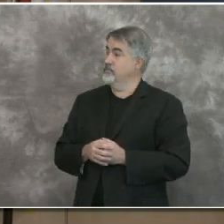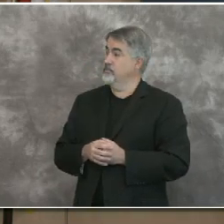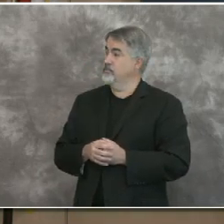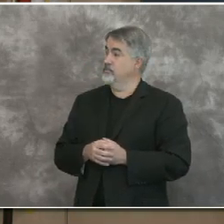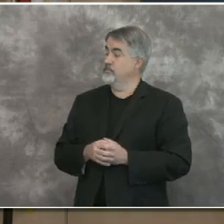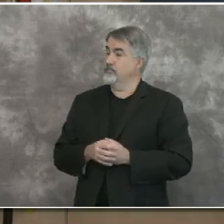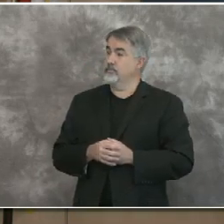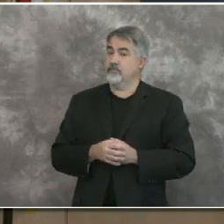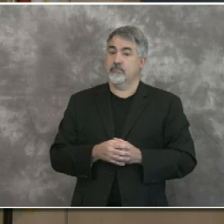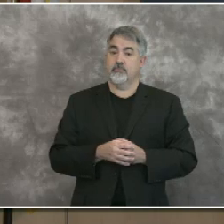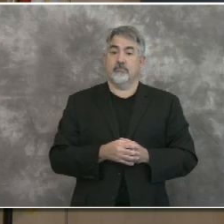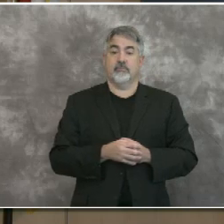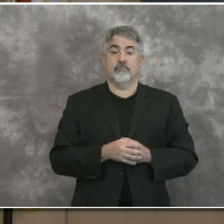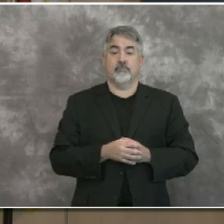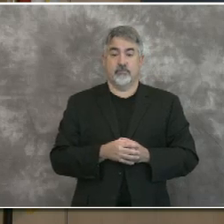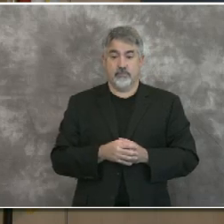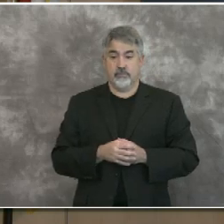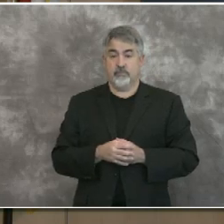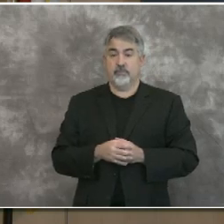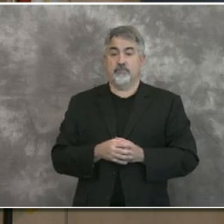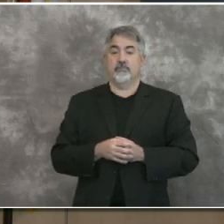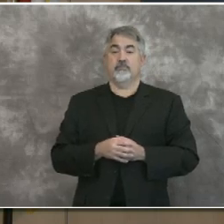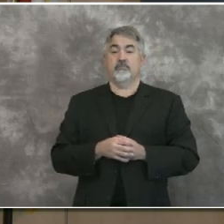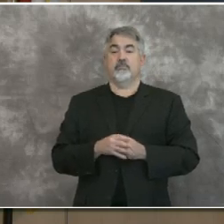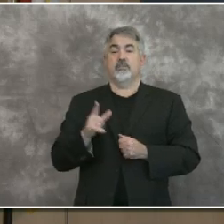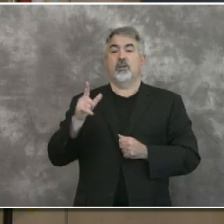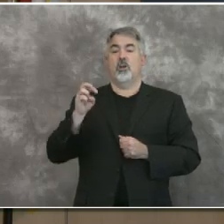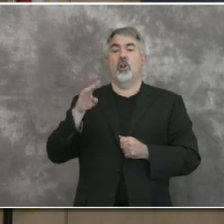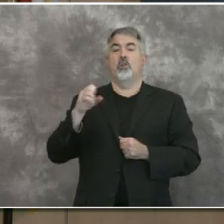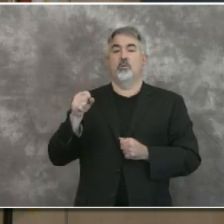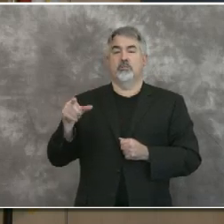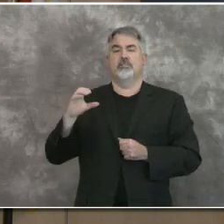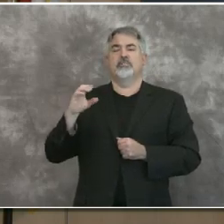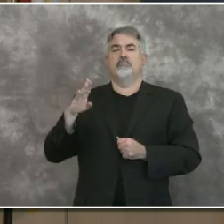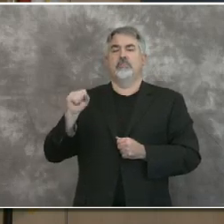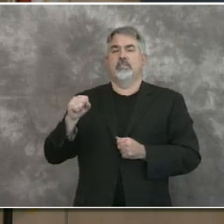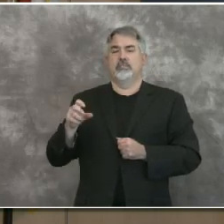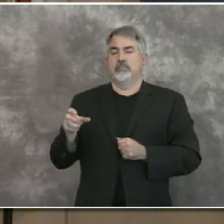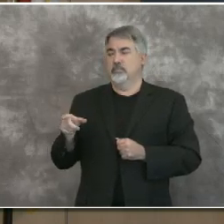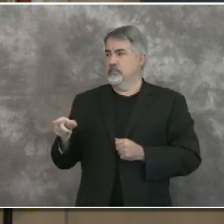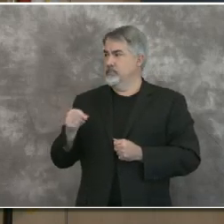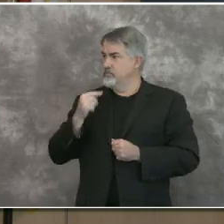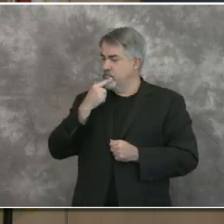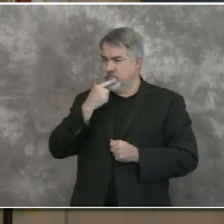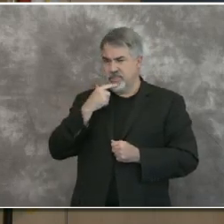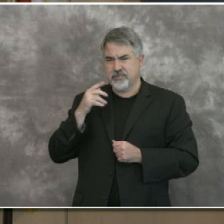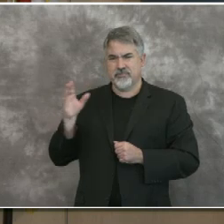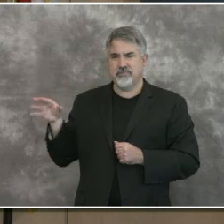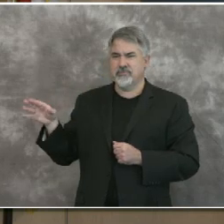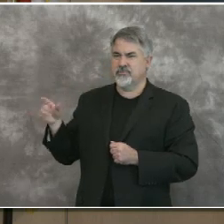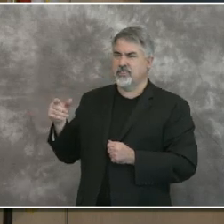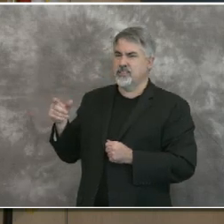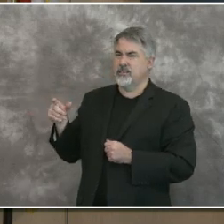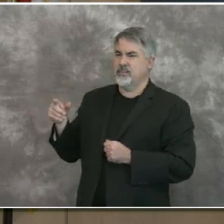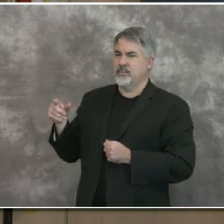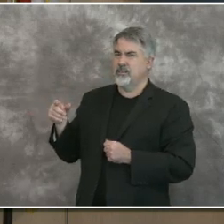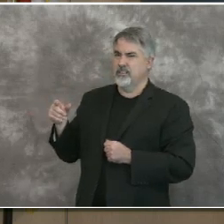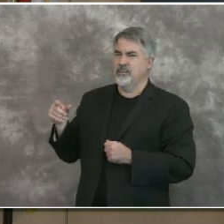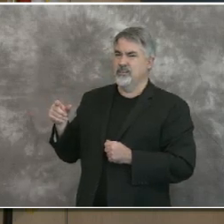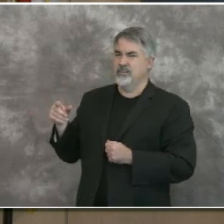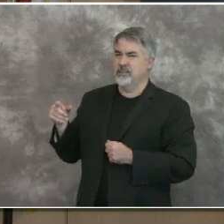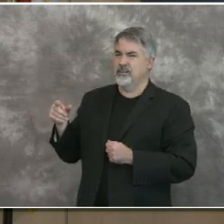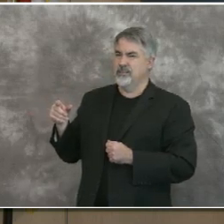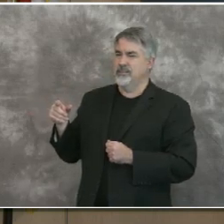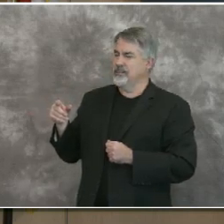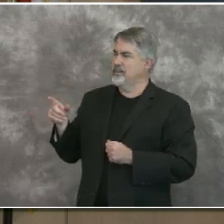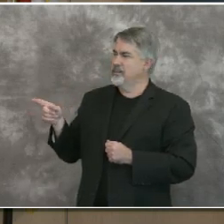Brandon Lewis, CBS 8. Please state your question. Yeah, my question is about short-term vacation rentals and